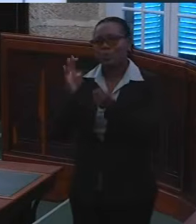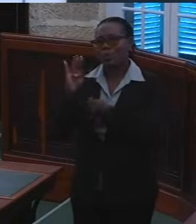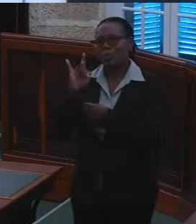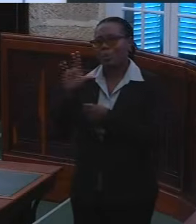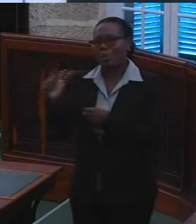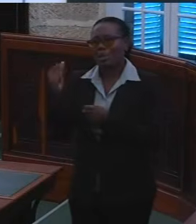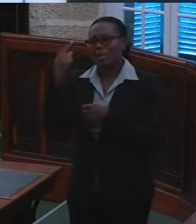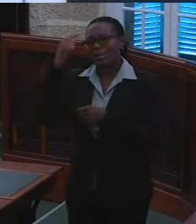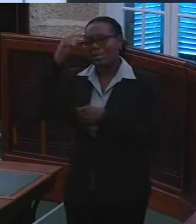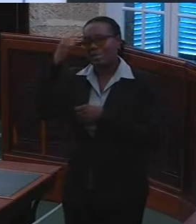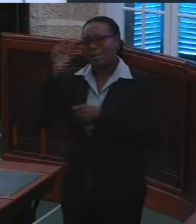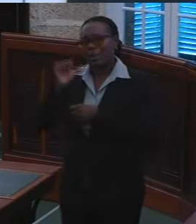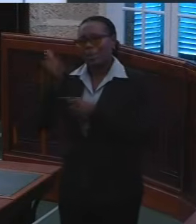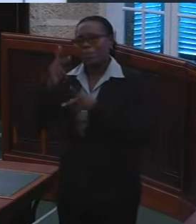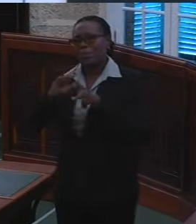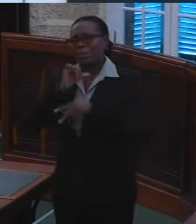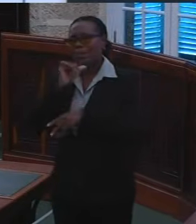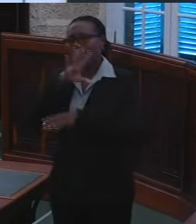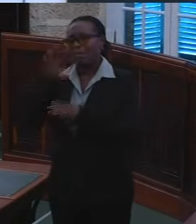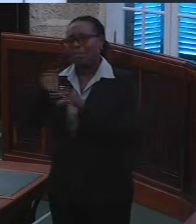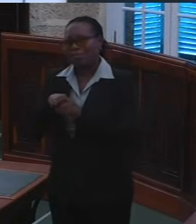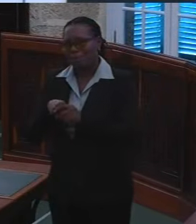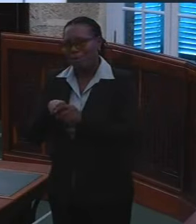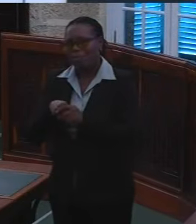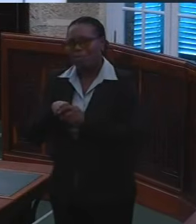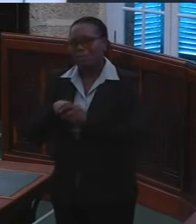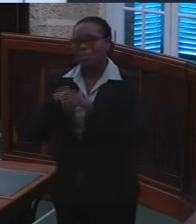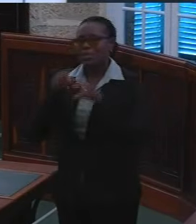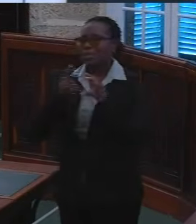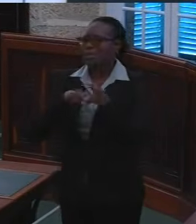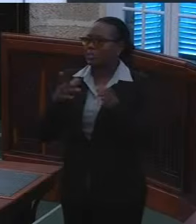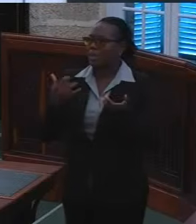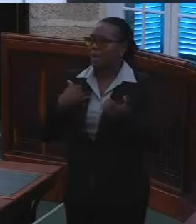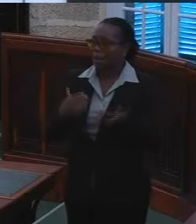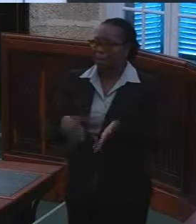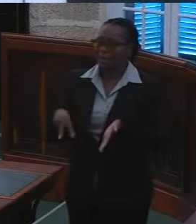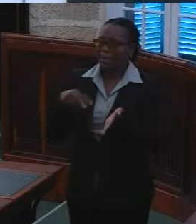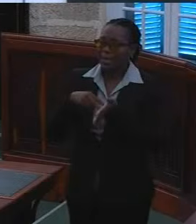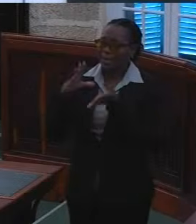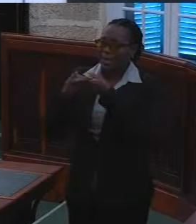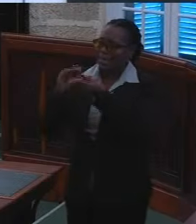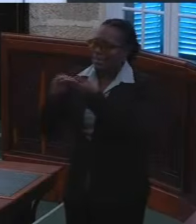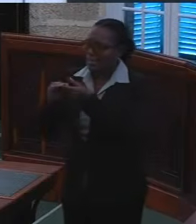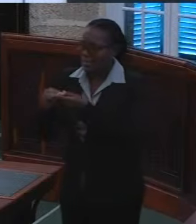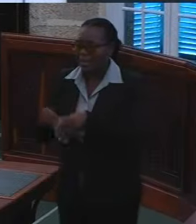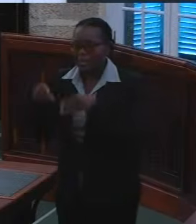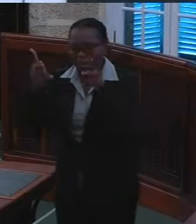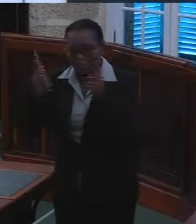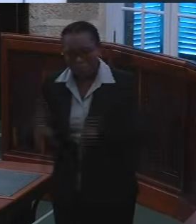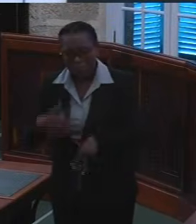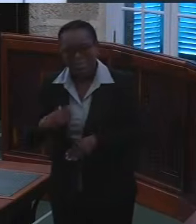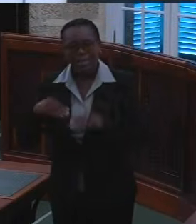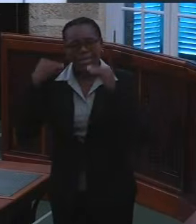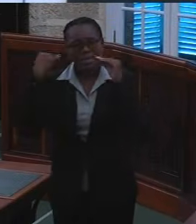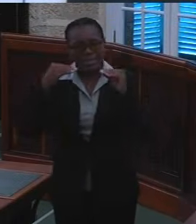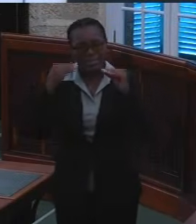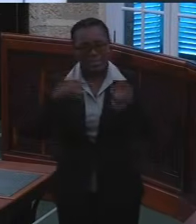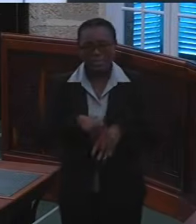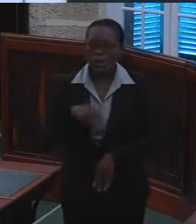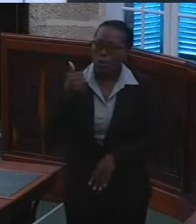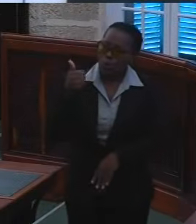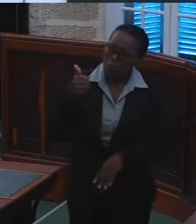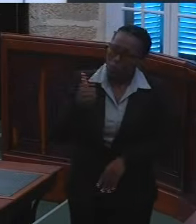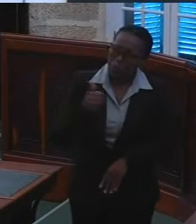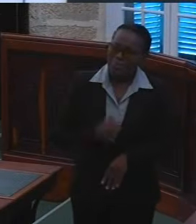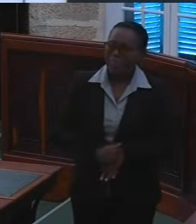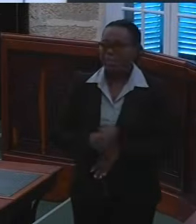why somebody else isn't in the chair, because I always feel like I'm speaking to the converted, a man who could teach this class as a senior social worker yourself,